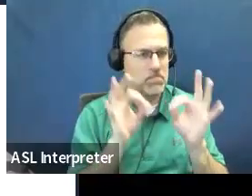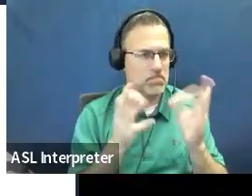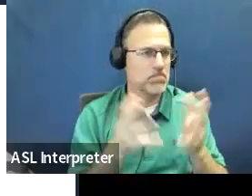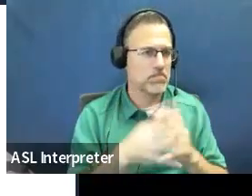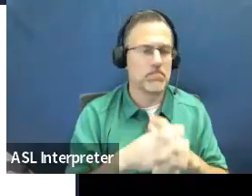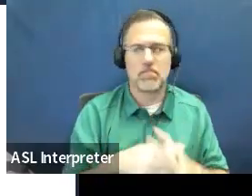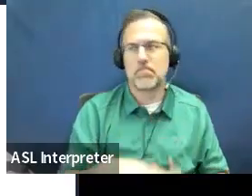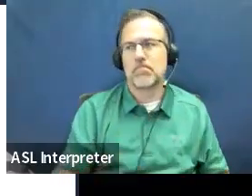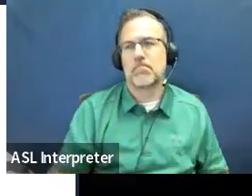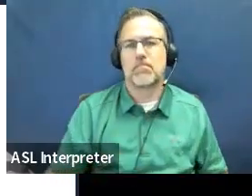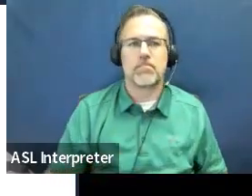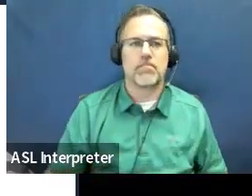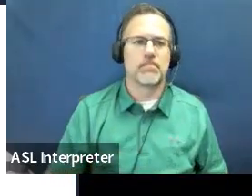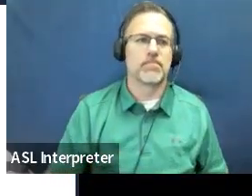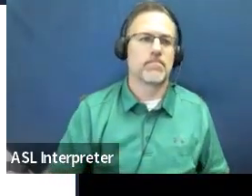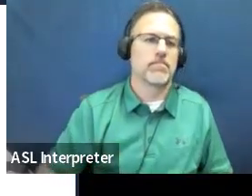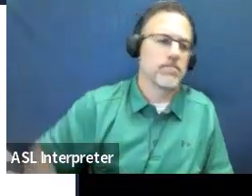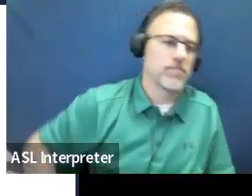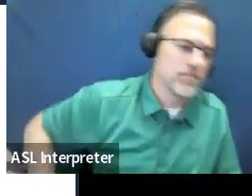goals. Okay.